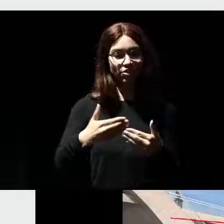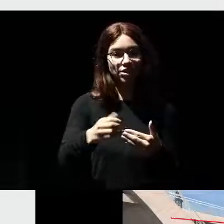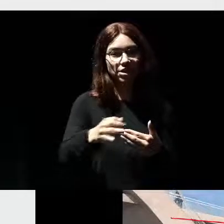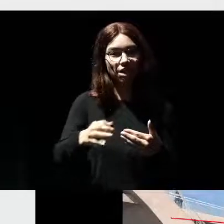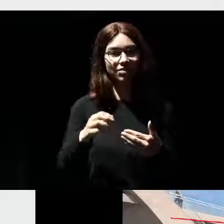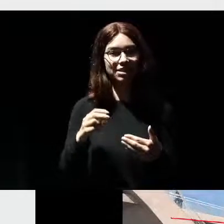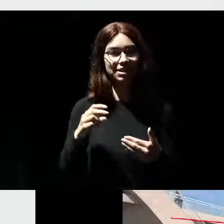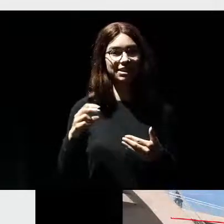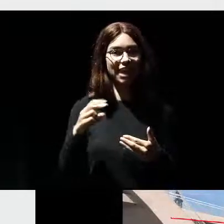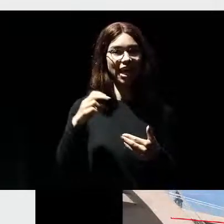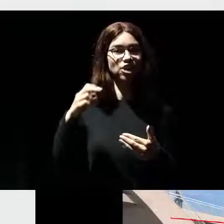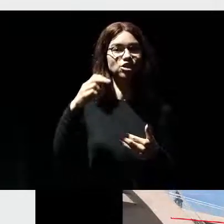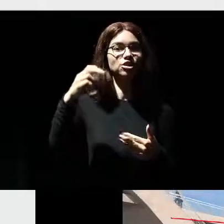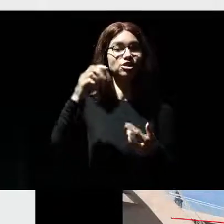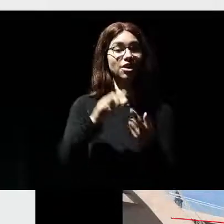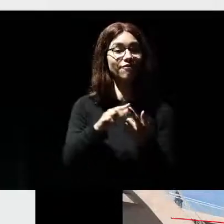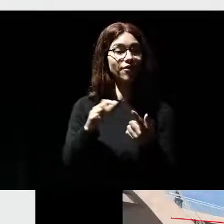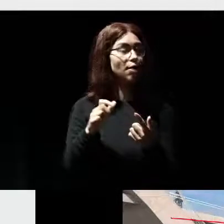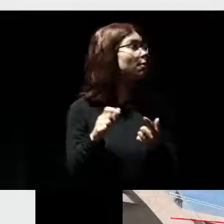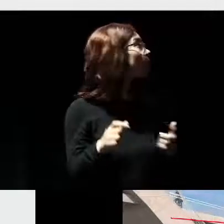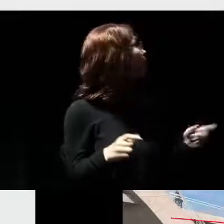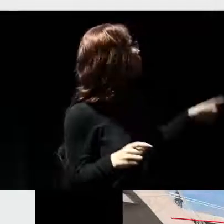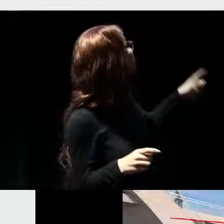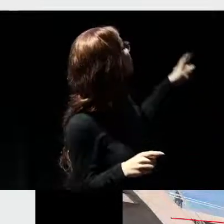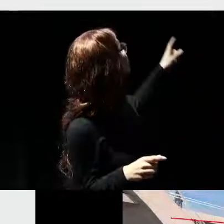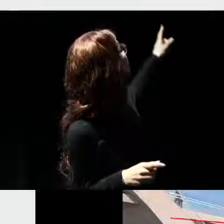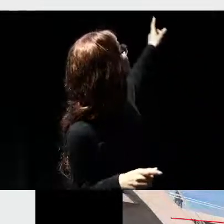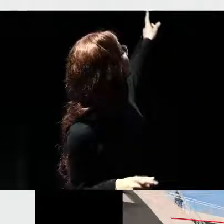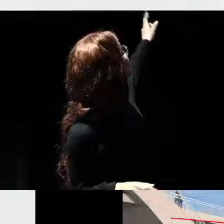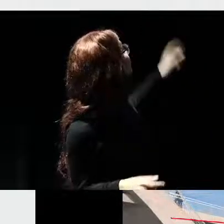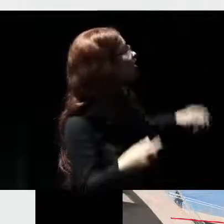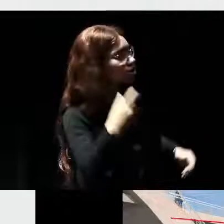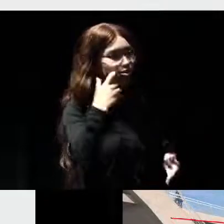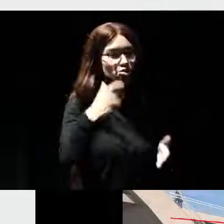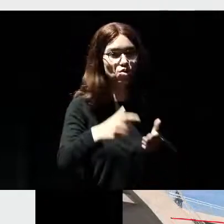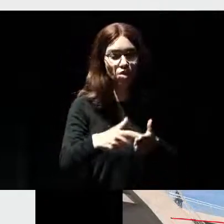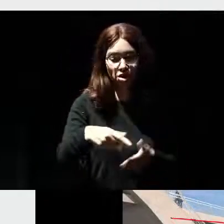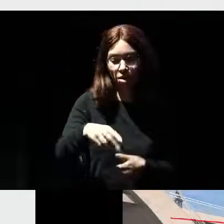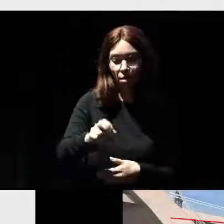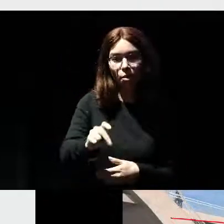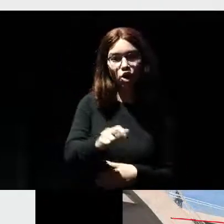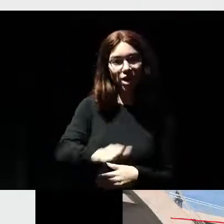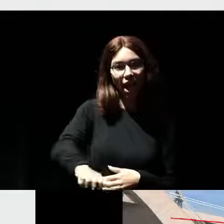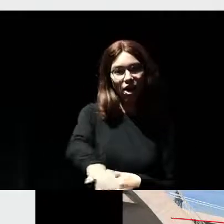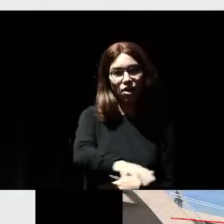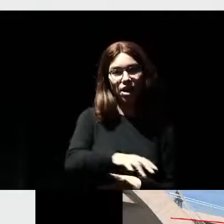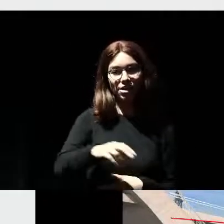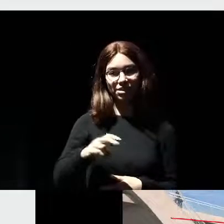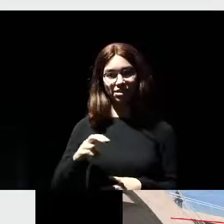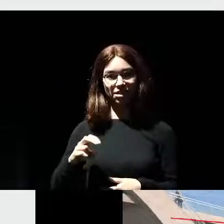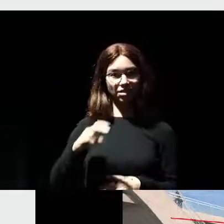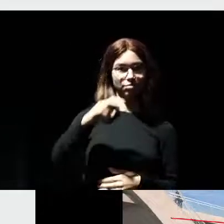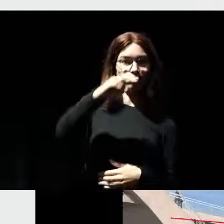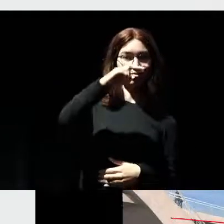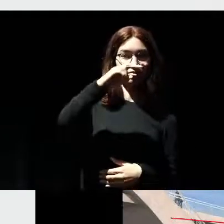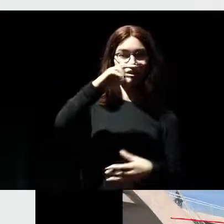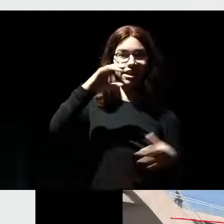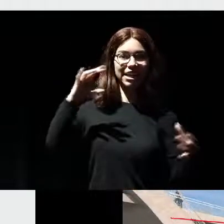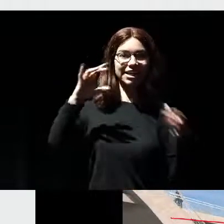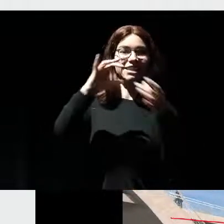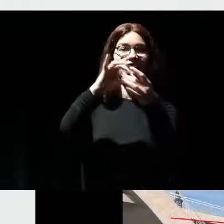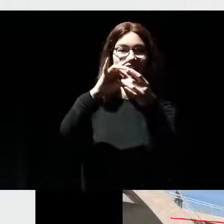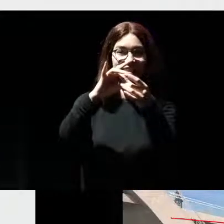stairs that lead up from that lower area, the flats area, the park, connecting or